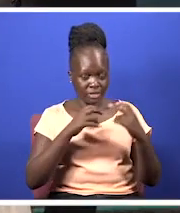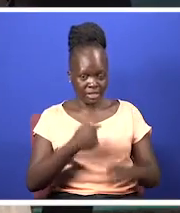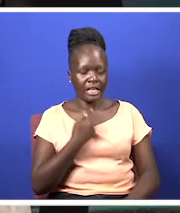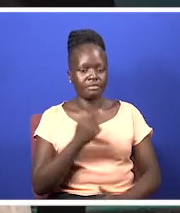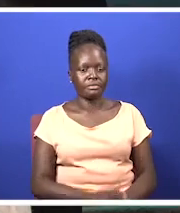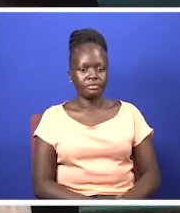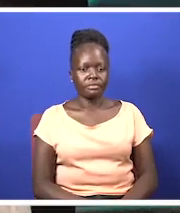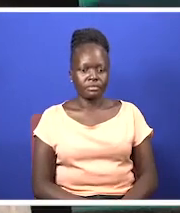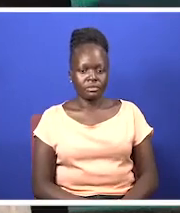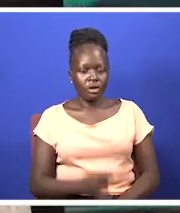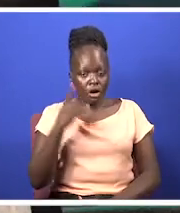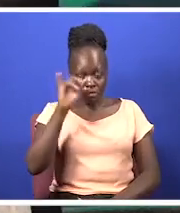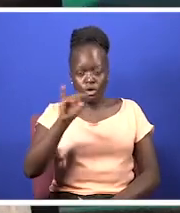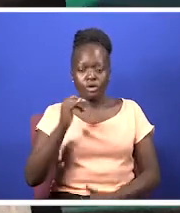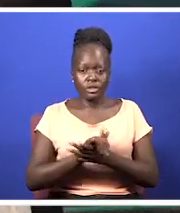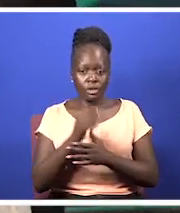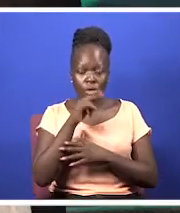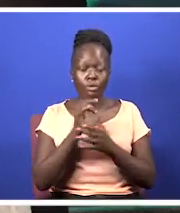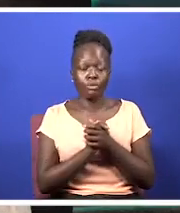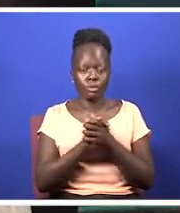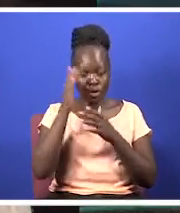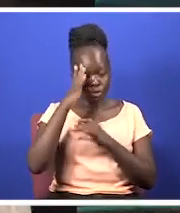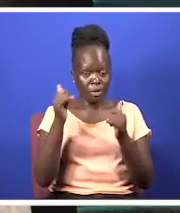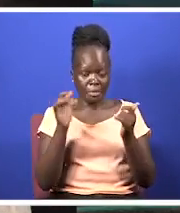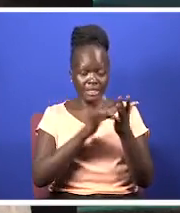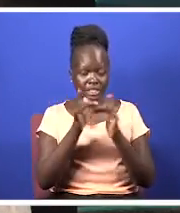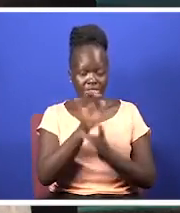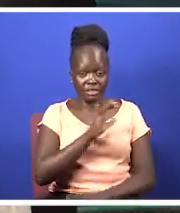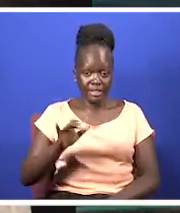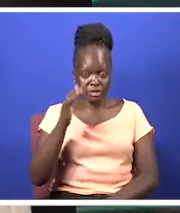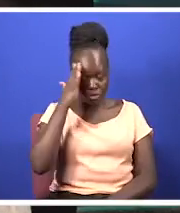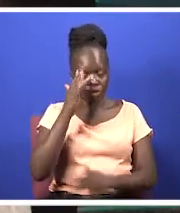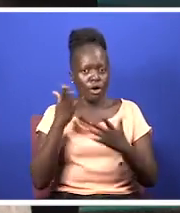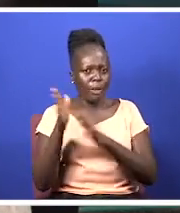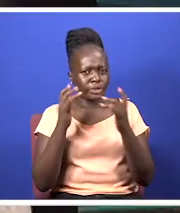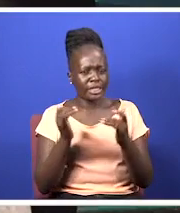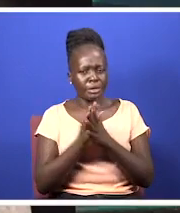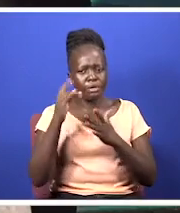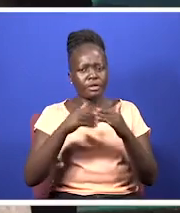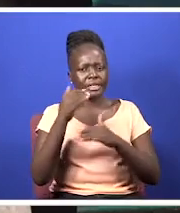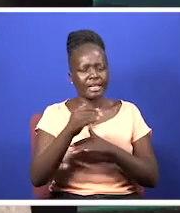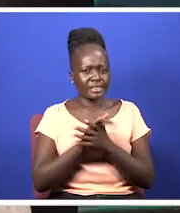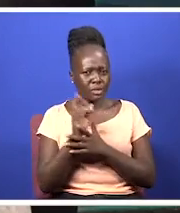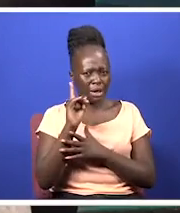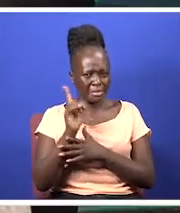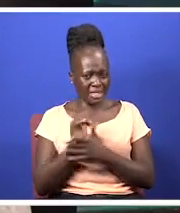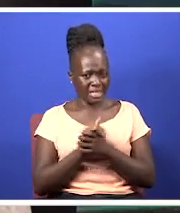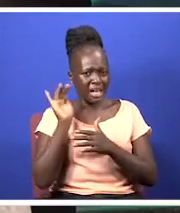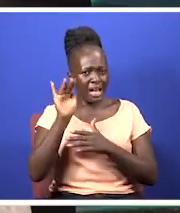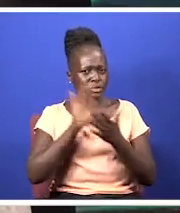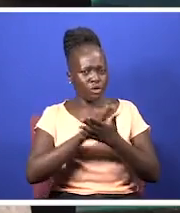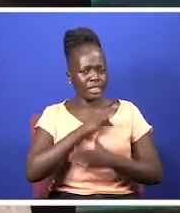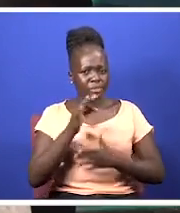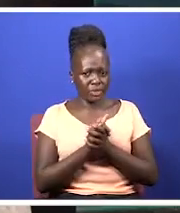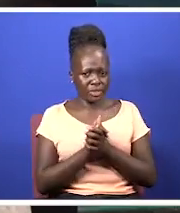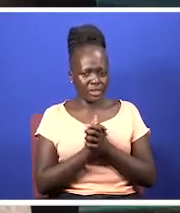ourselves. And for those of us who are followers of the Lord Jesus Christ, this is an opportunity for the next minute to just ask the Holy